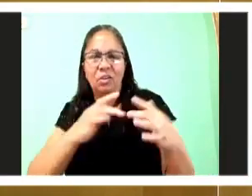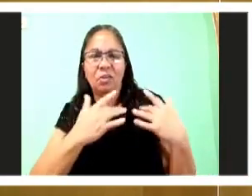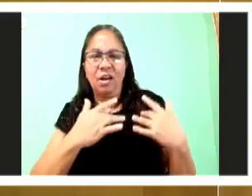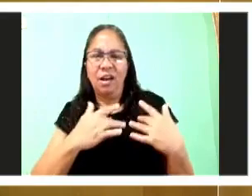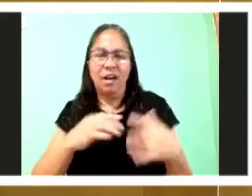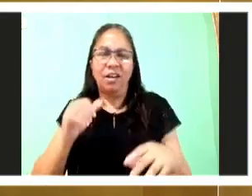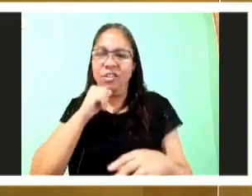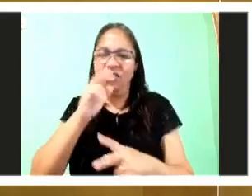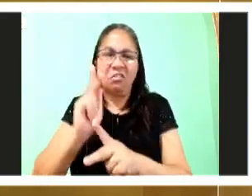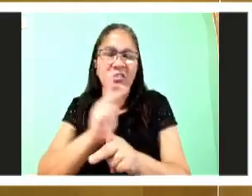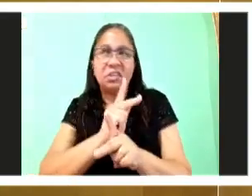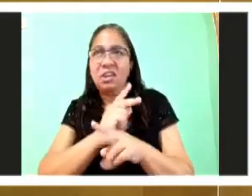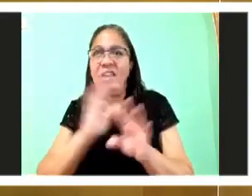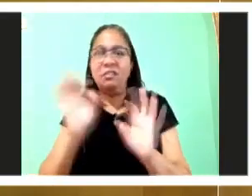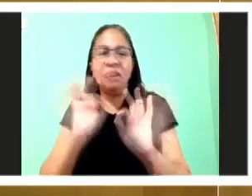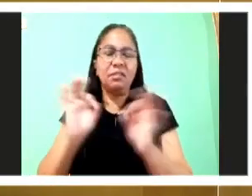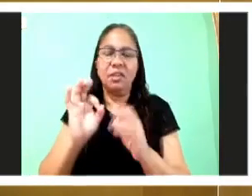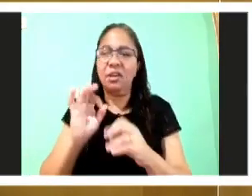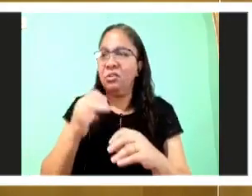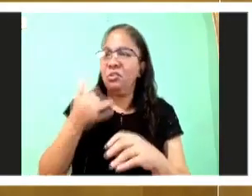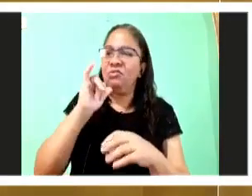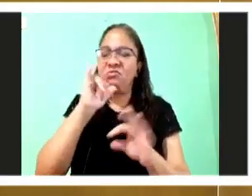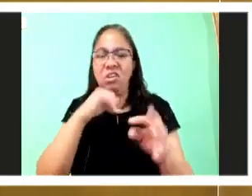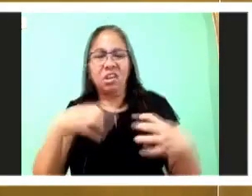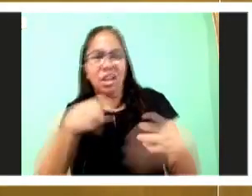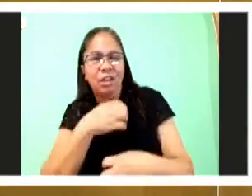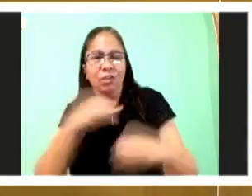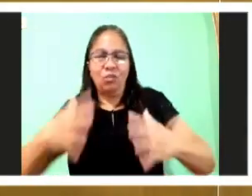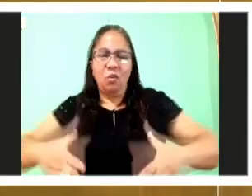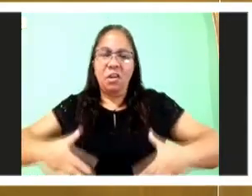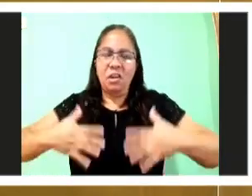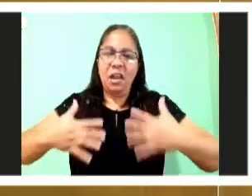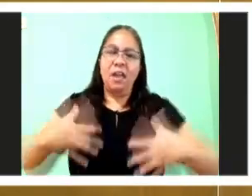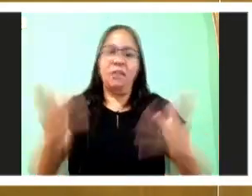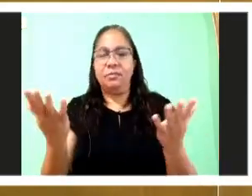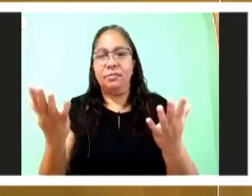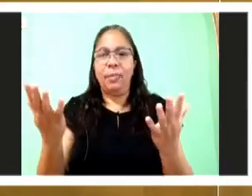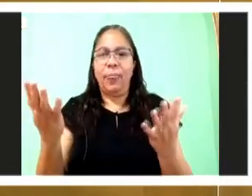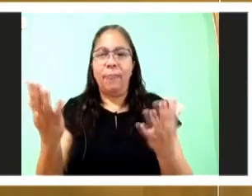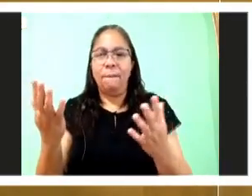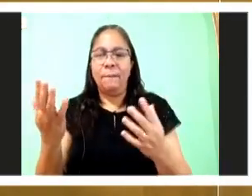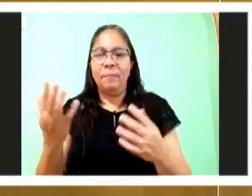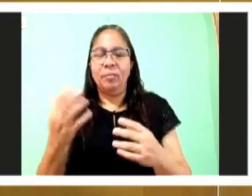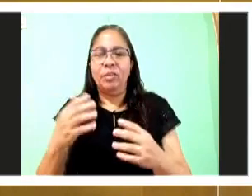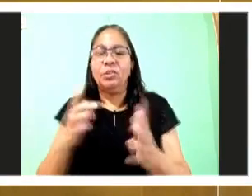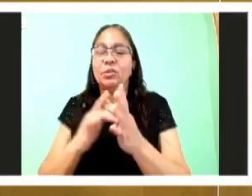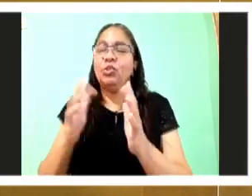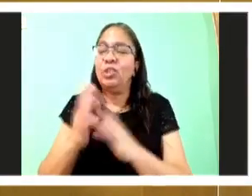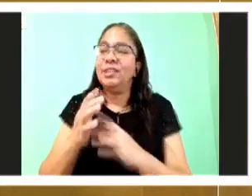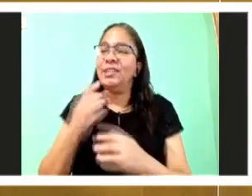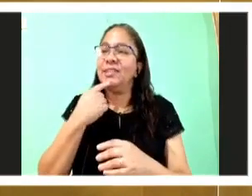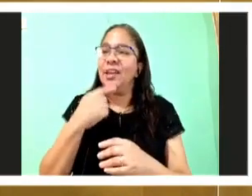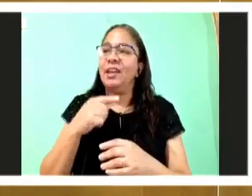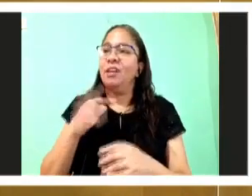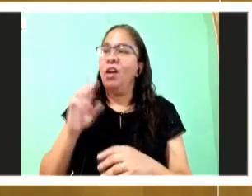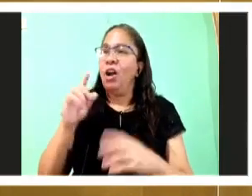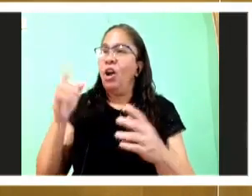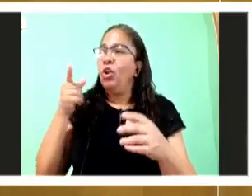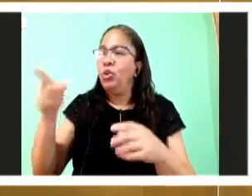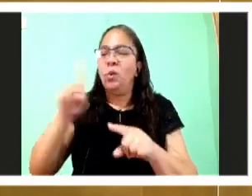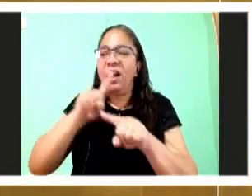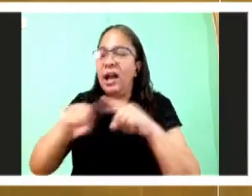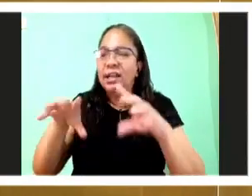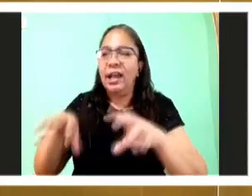world. The three big things that pull us away from God. So when he says it's because you are unteachable or